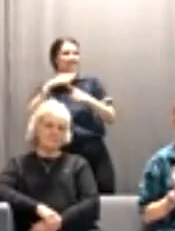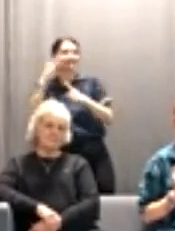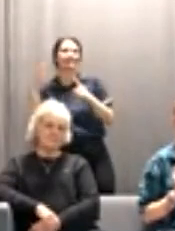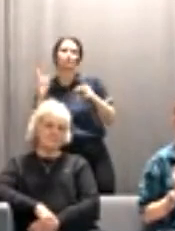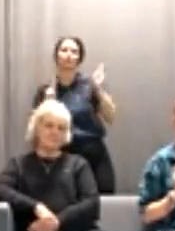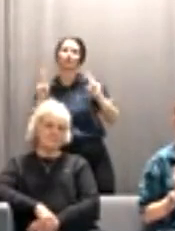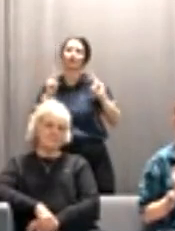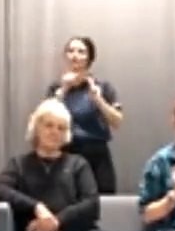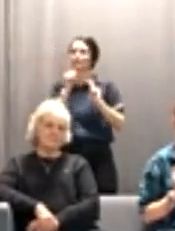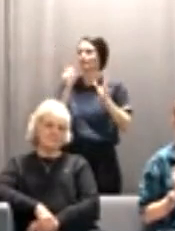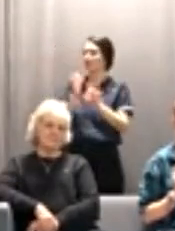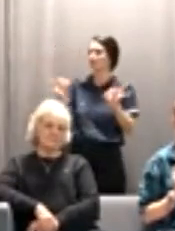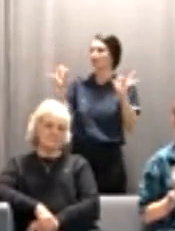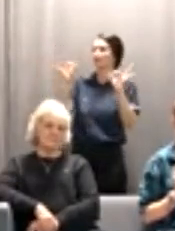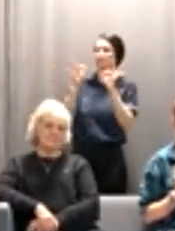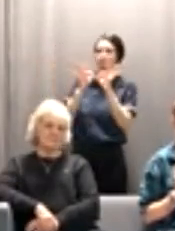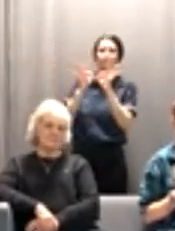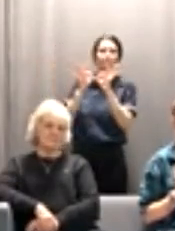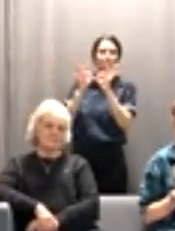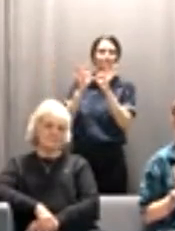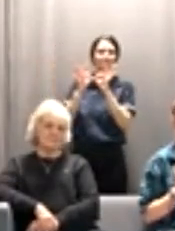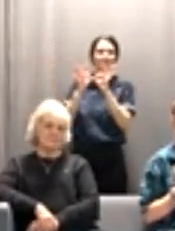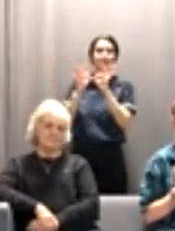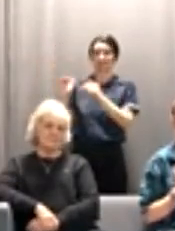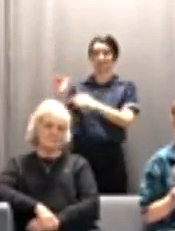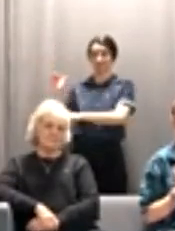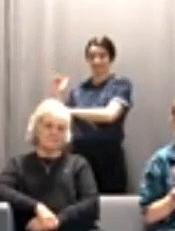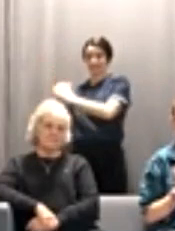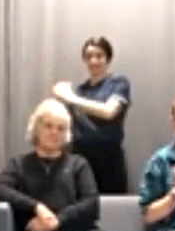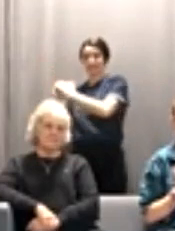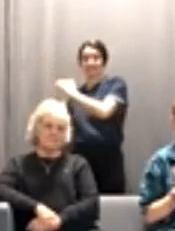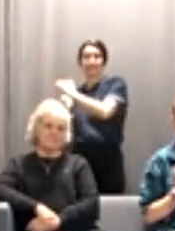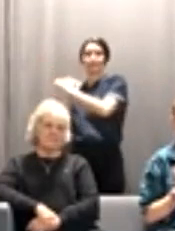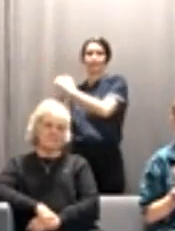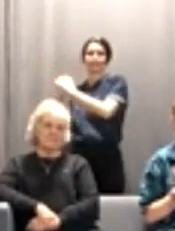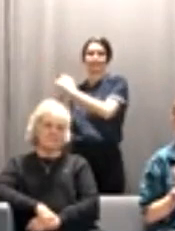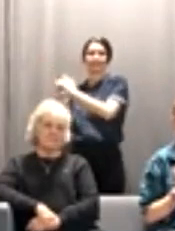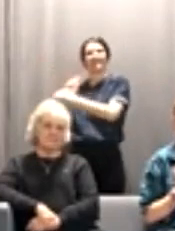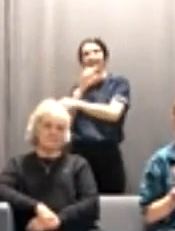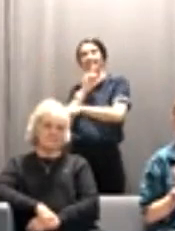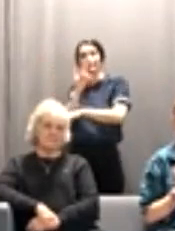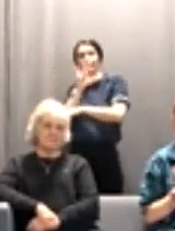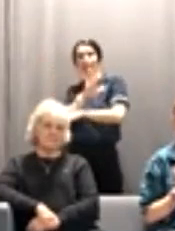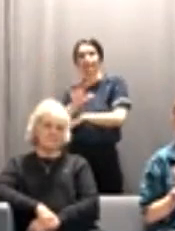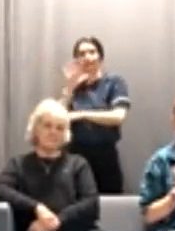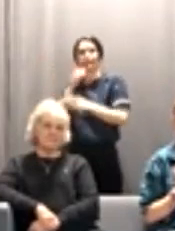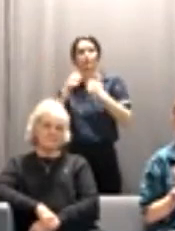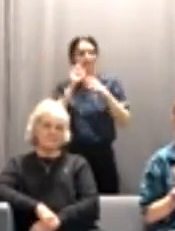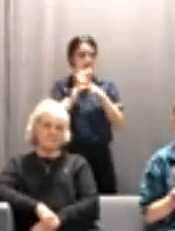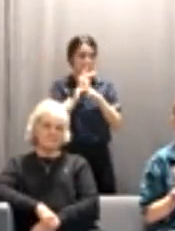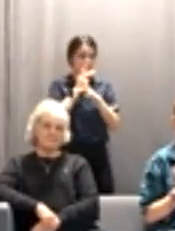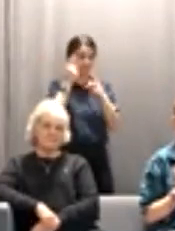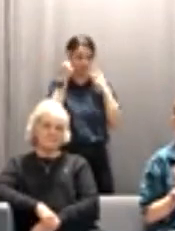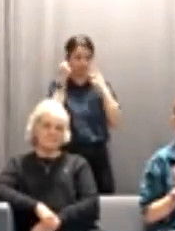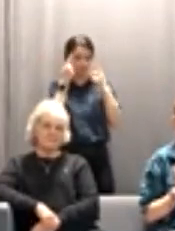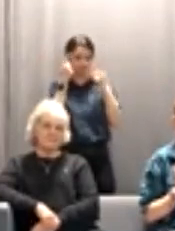so just comforting, because I look at these kids who are figuring out at like 8 years old stuff that I didn't understand till I